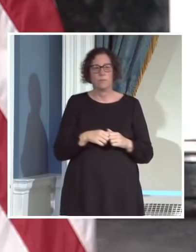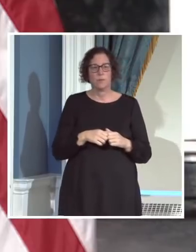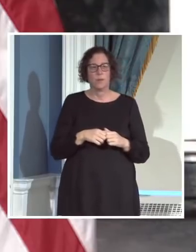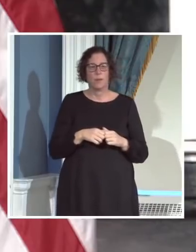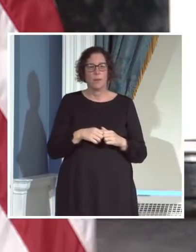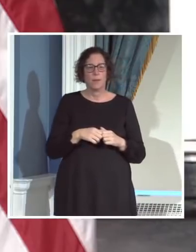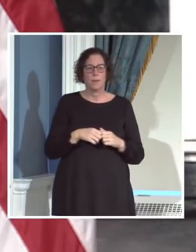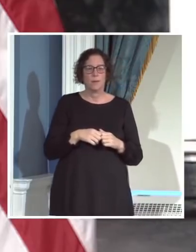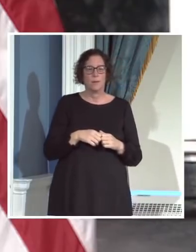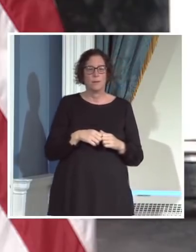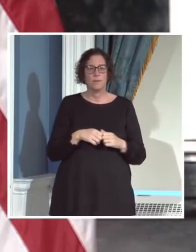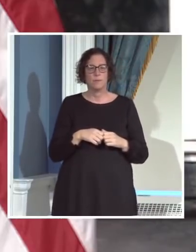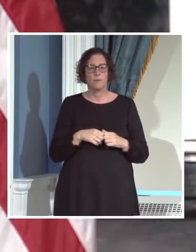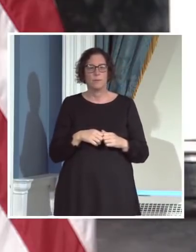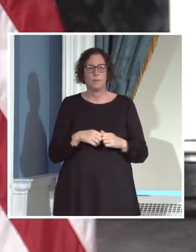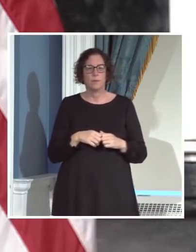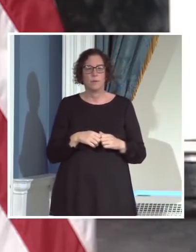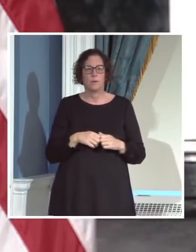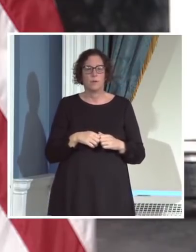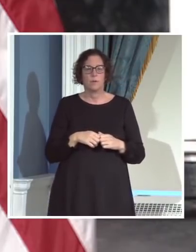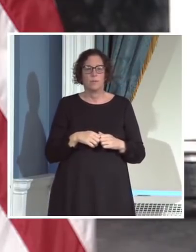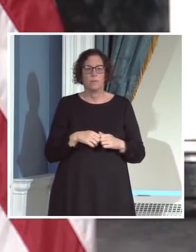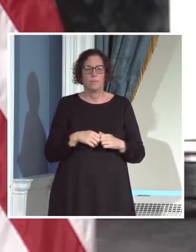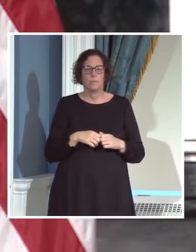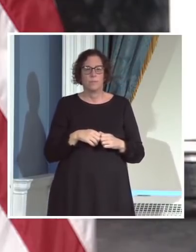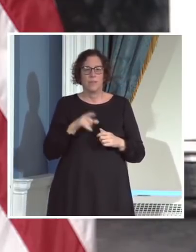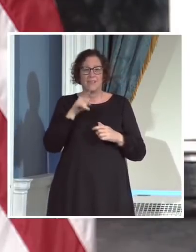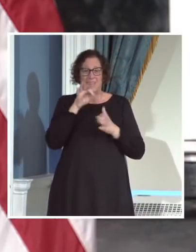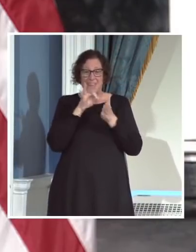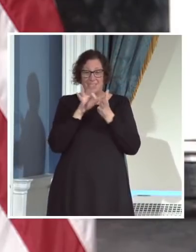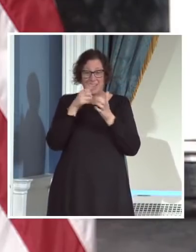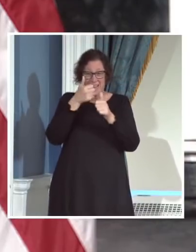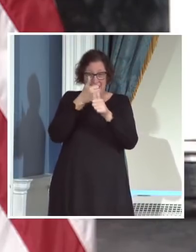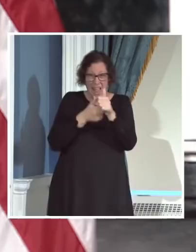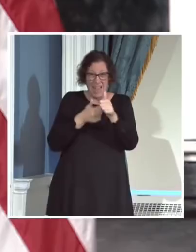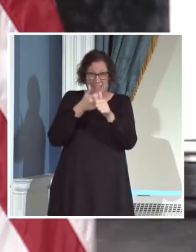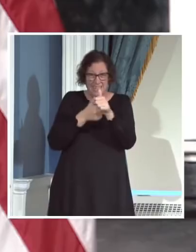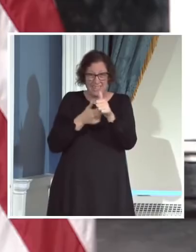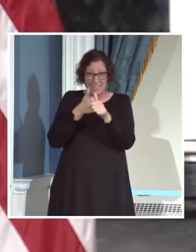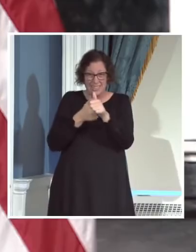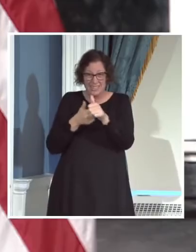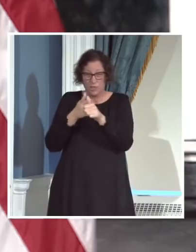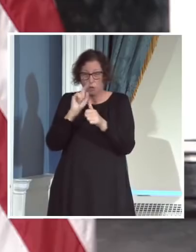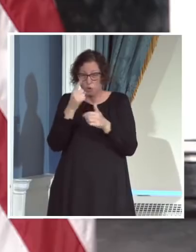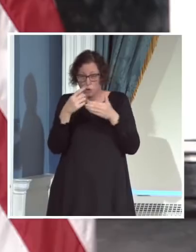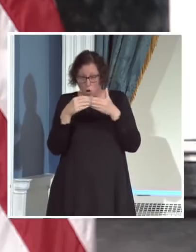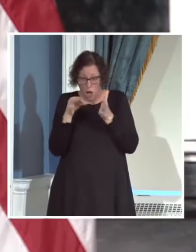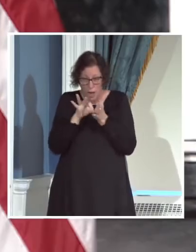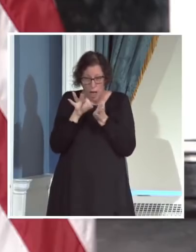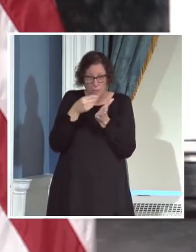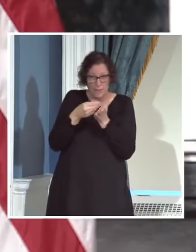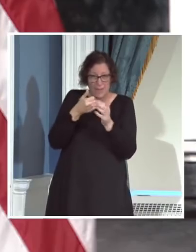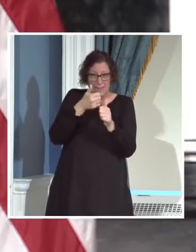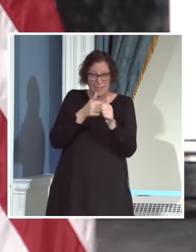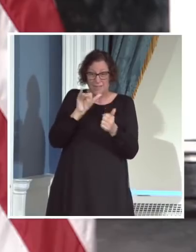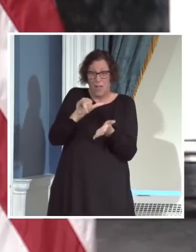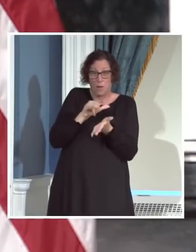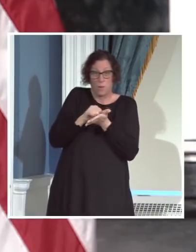whole, every dollar that New York City needs to make us 100% whole, the federal government could achieve that in a heartbeat.